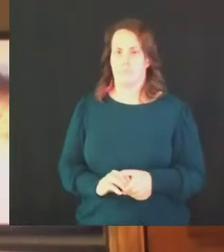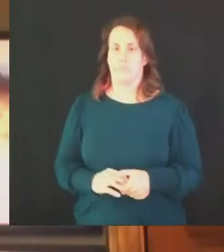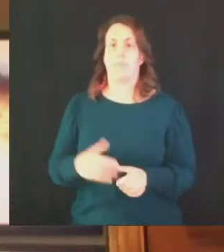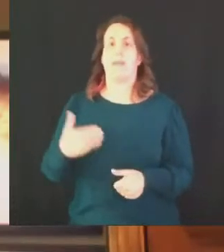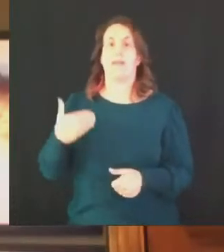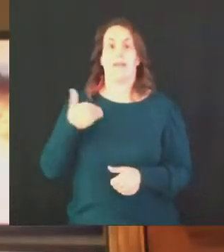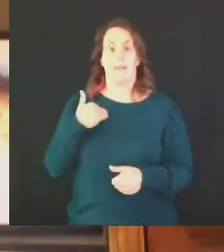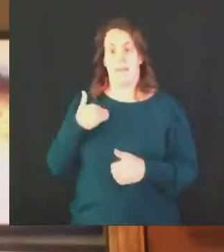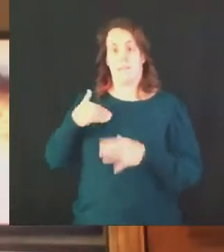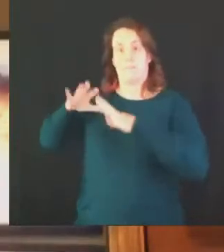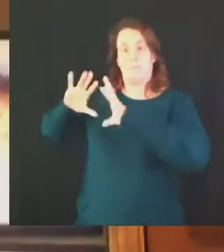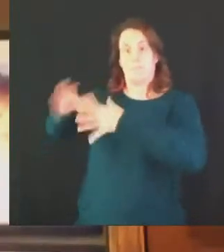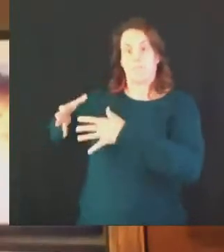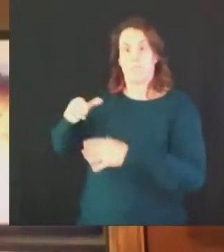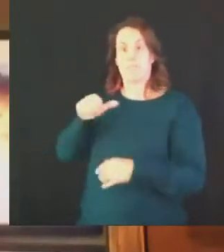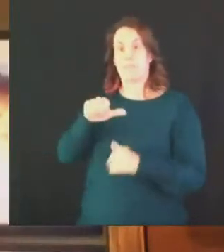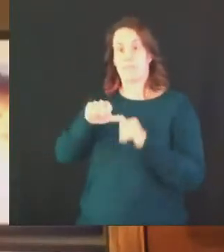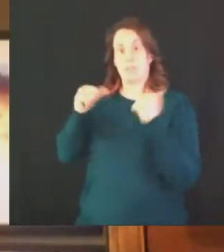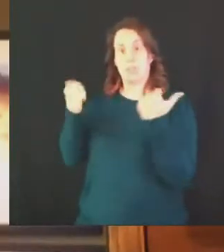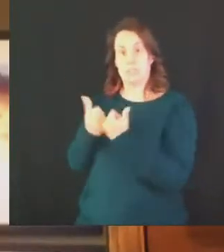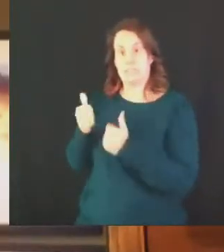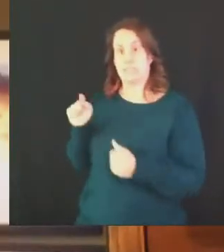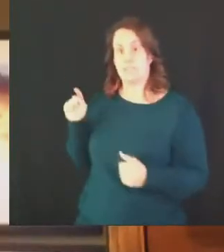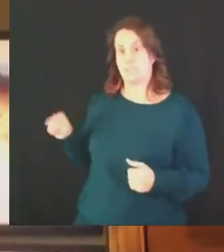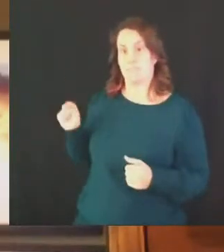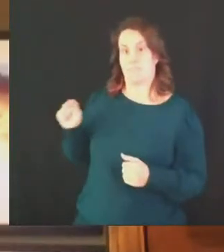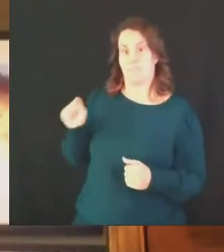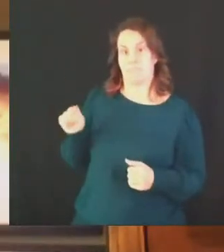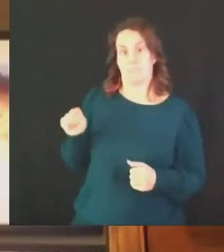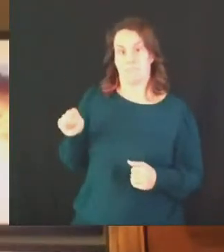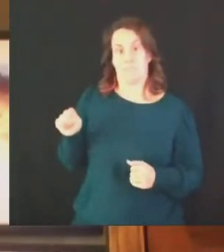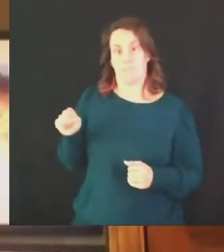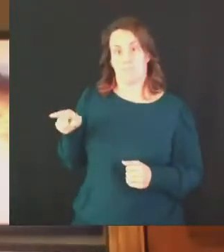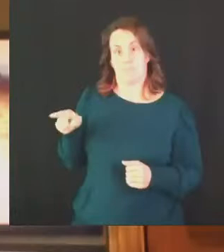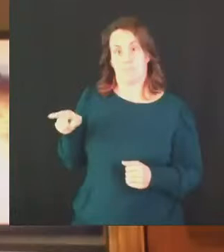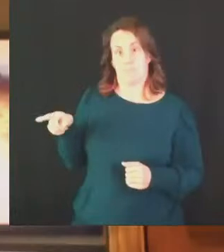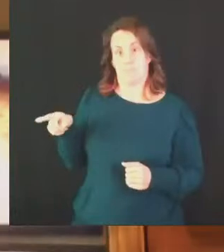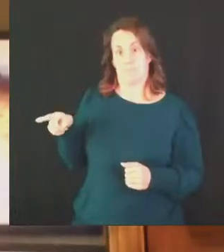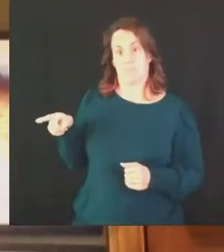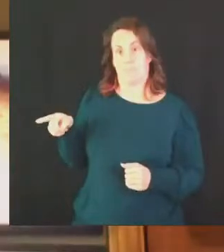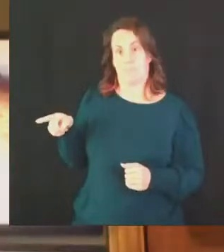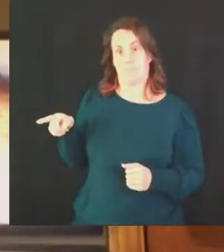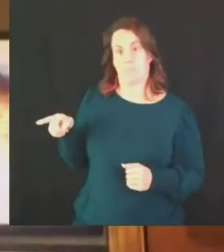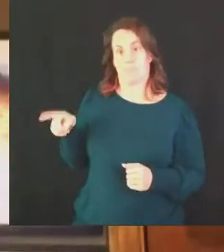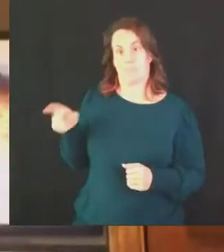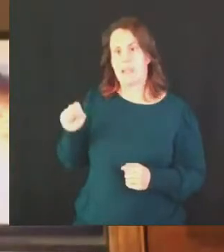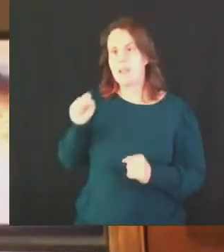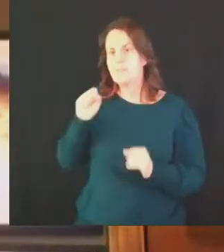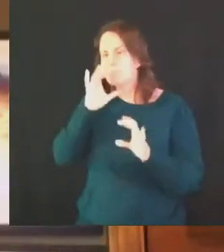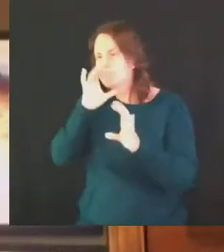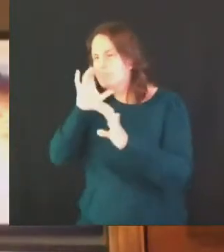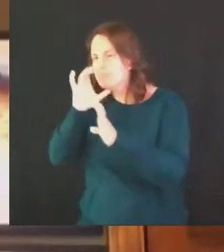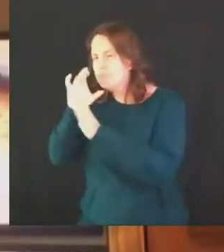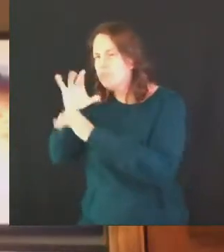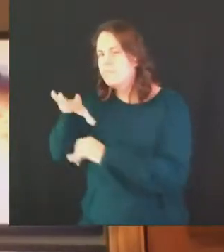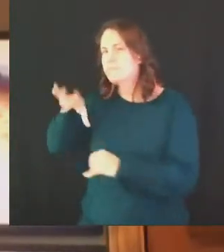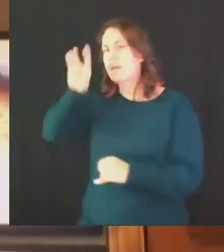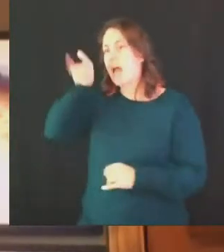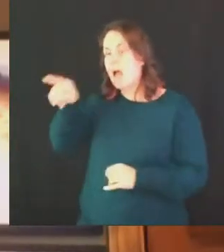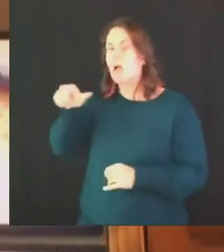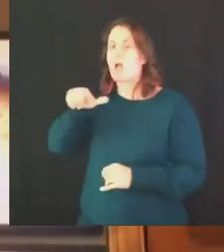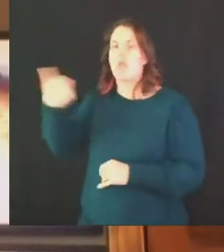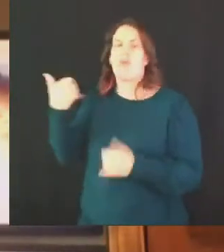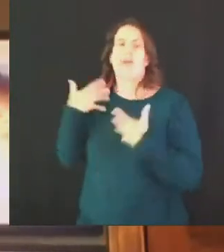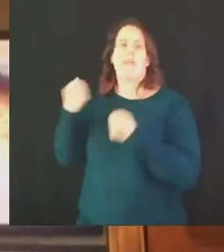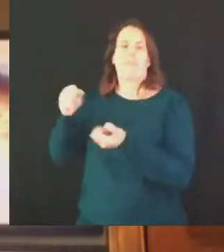health systems in terms of outside of the state of Wisconsin that could possibly come in, just a variety of ways so that we get the very